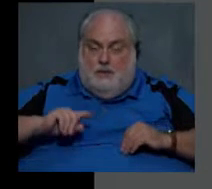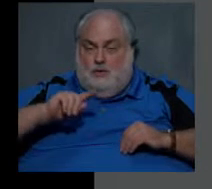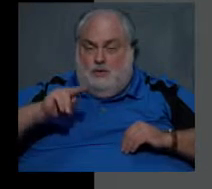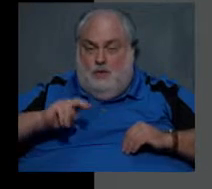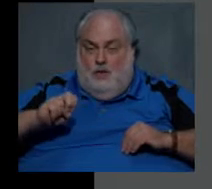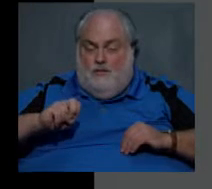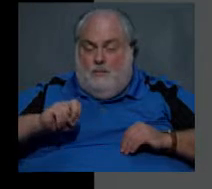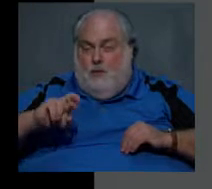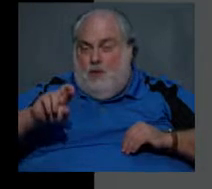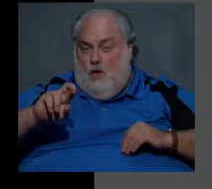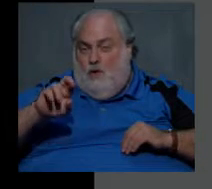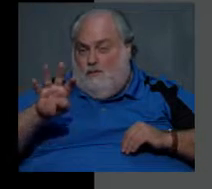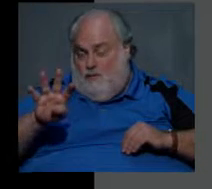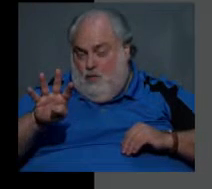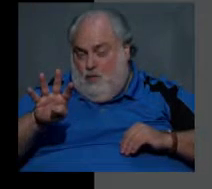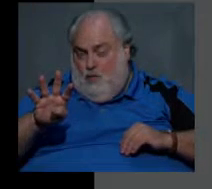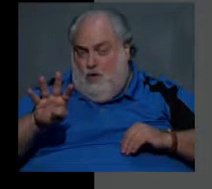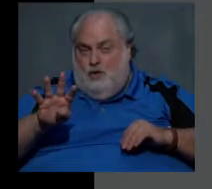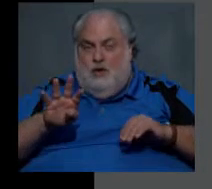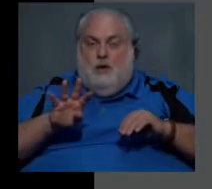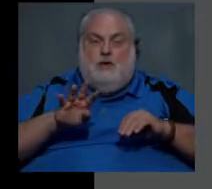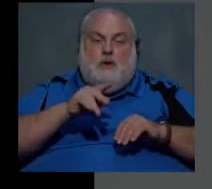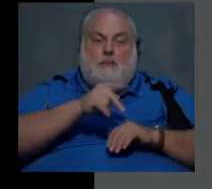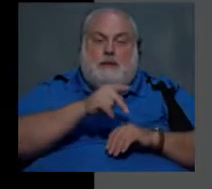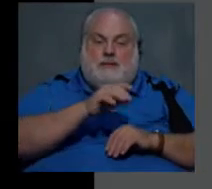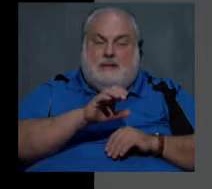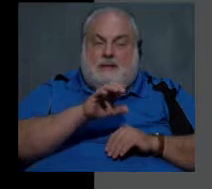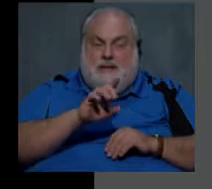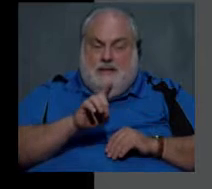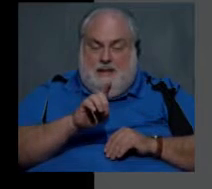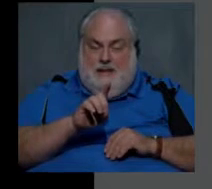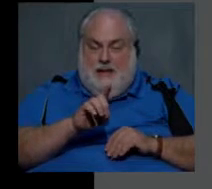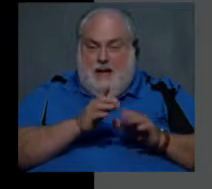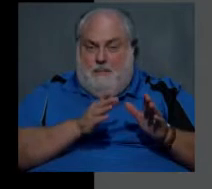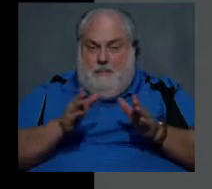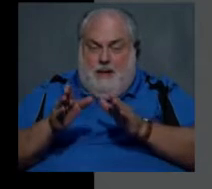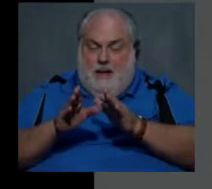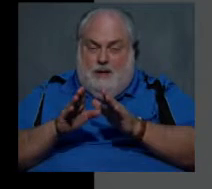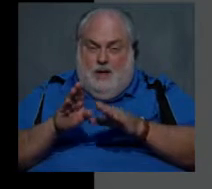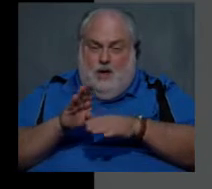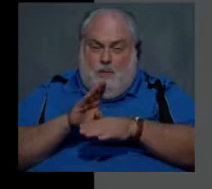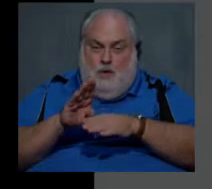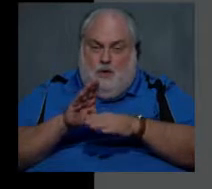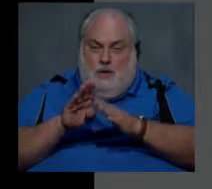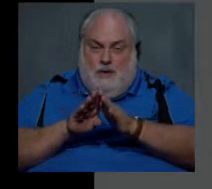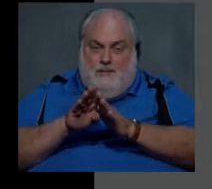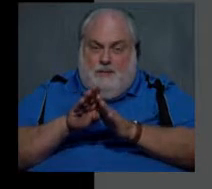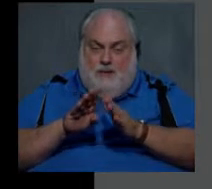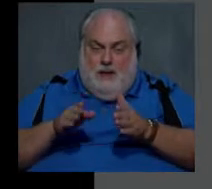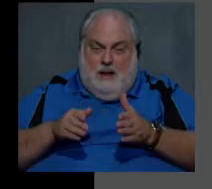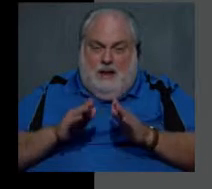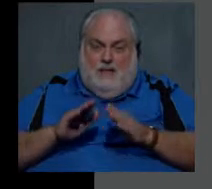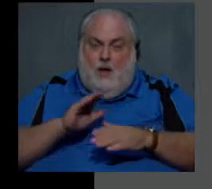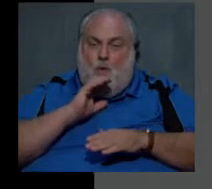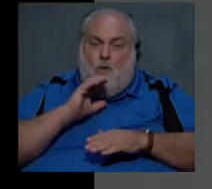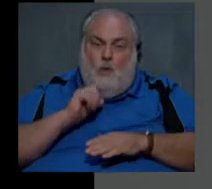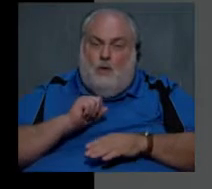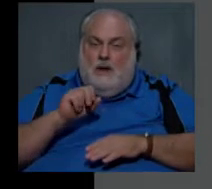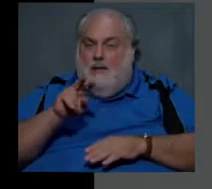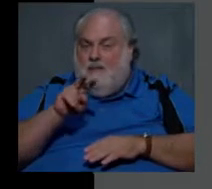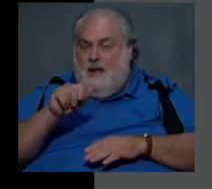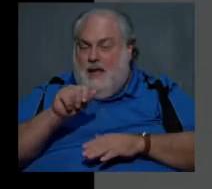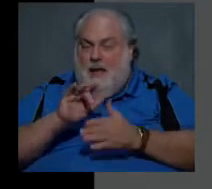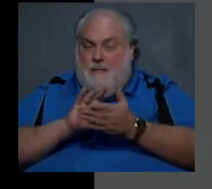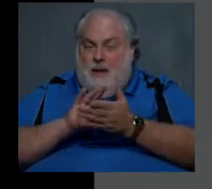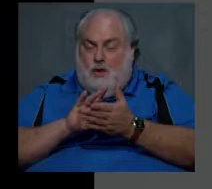from R4 two-family district to PCD, planned commercial development, to allow the use of the old VA Medical Center